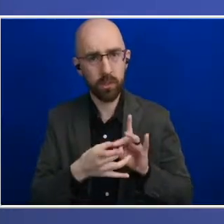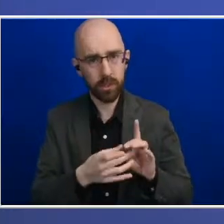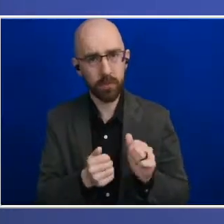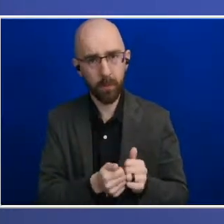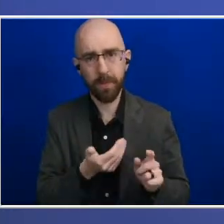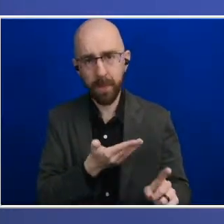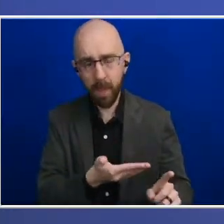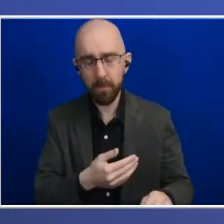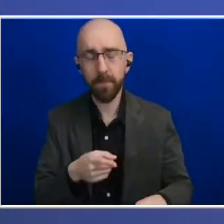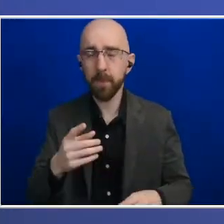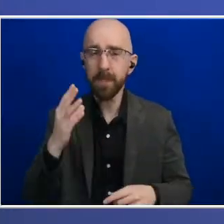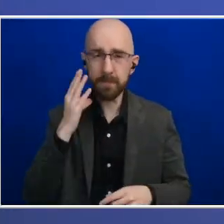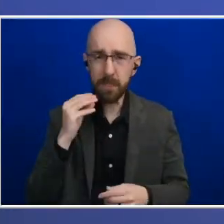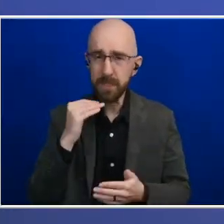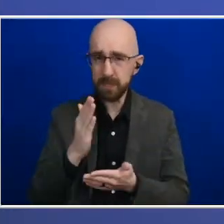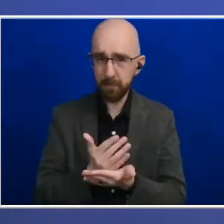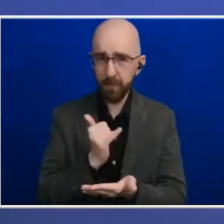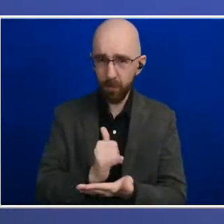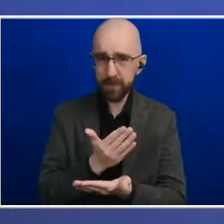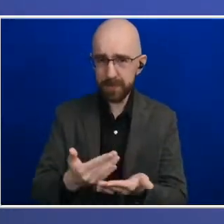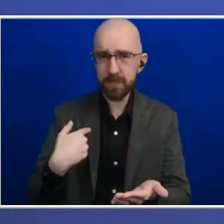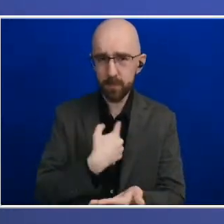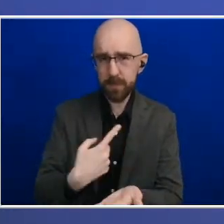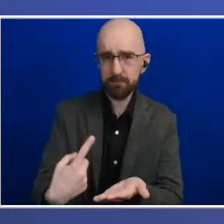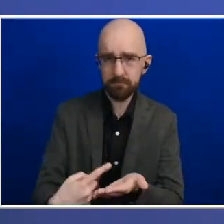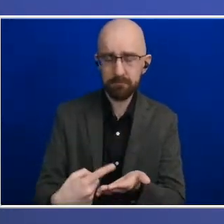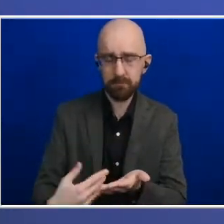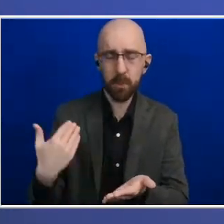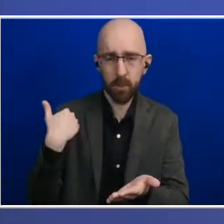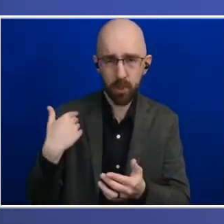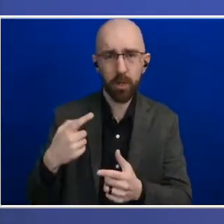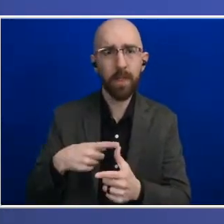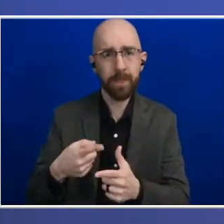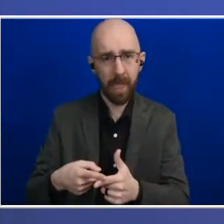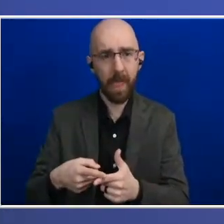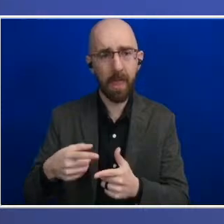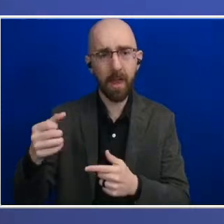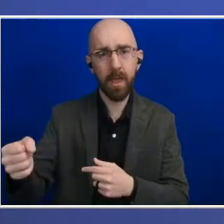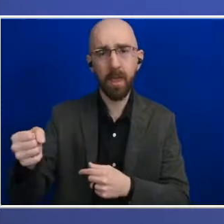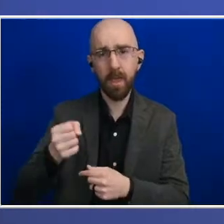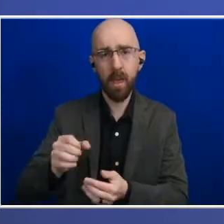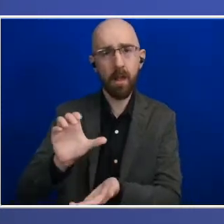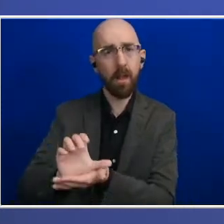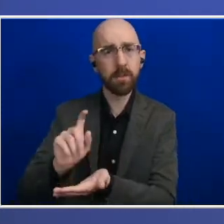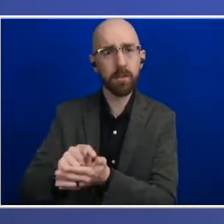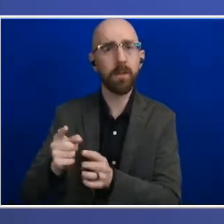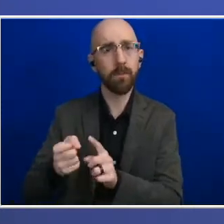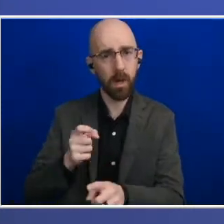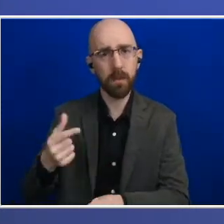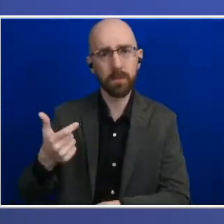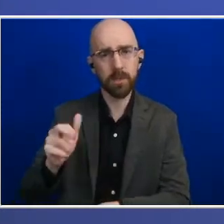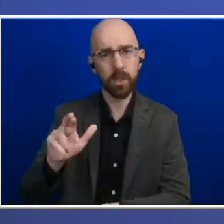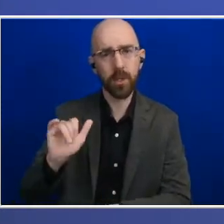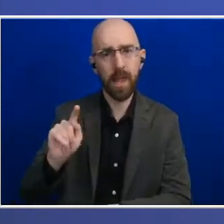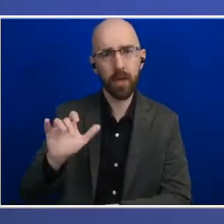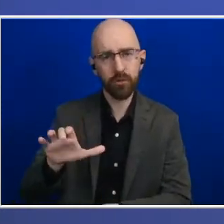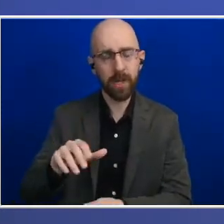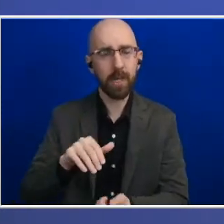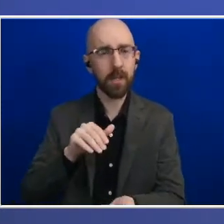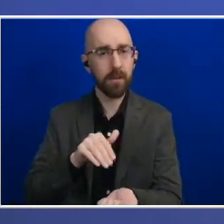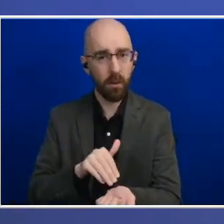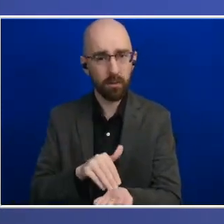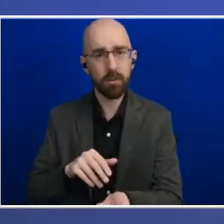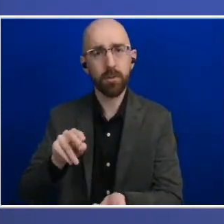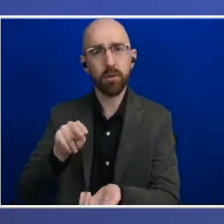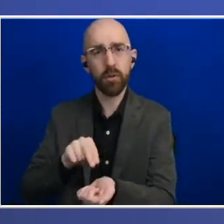of the things that we talked about earlier, then getting a consult from a geriatric physician or nurse practitioner can really help